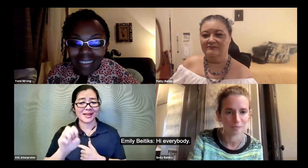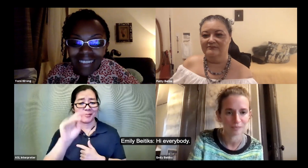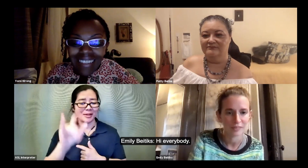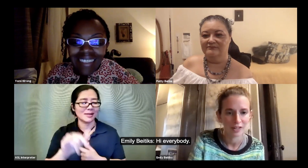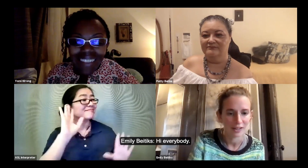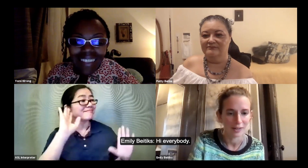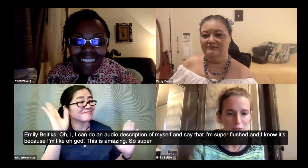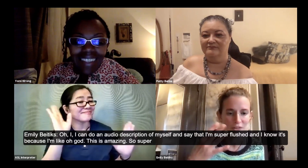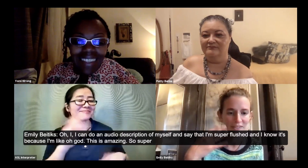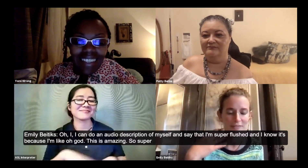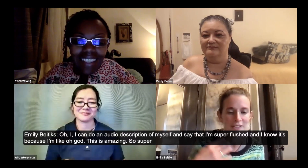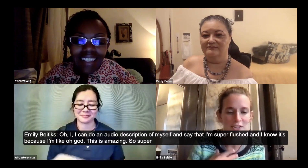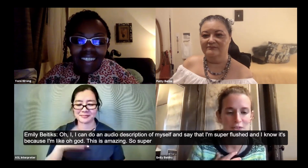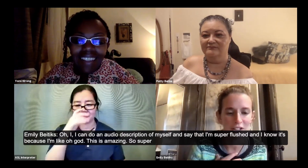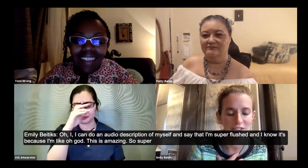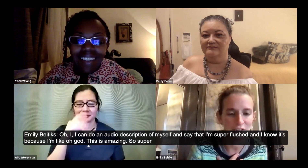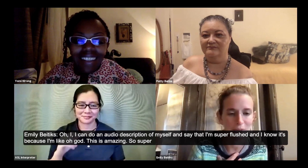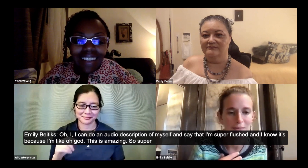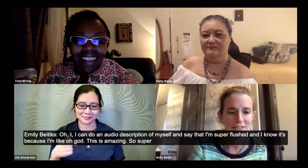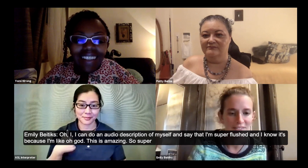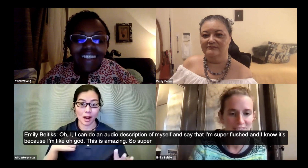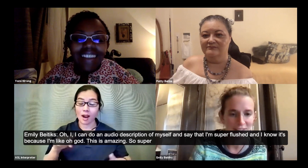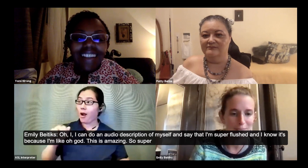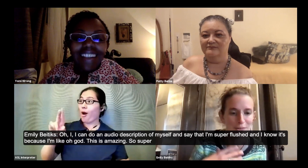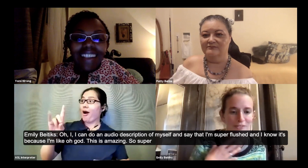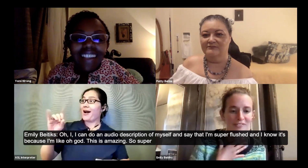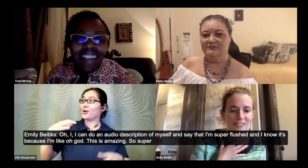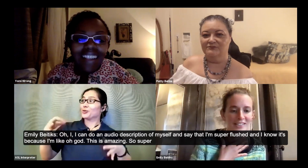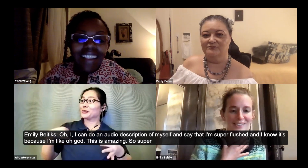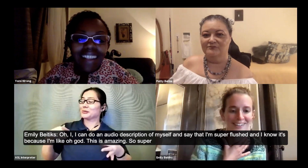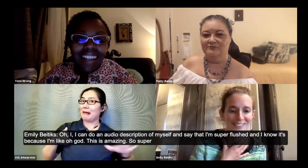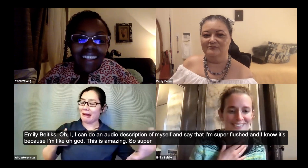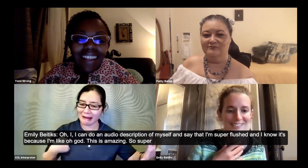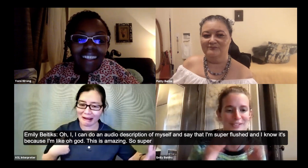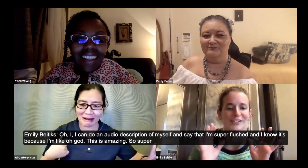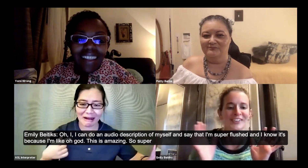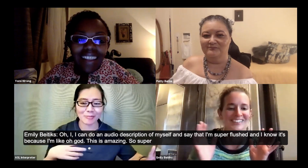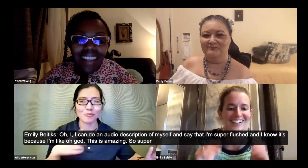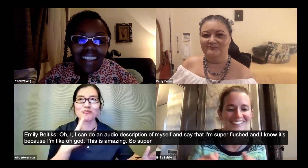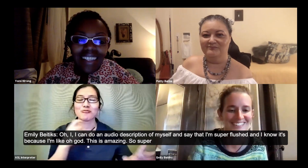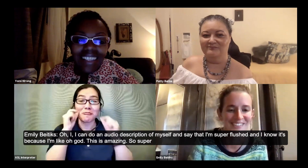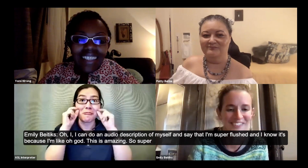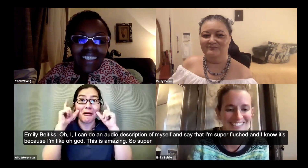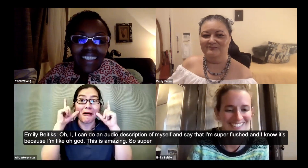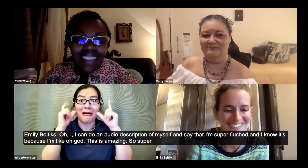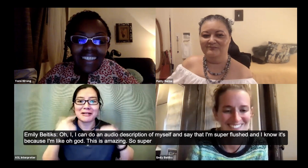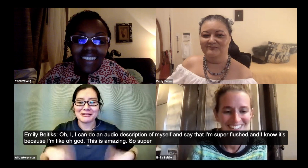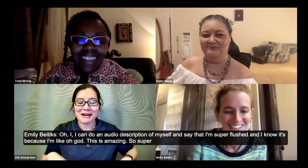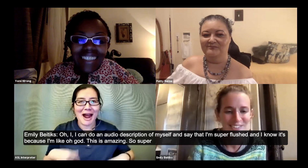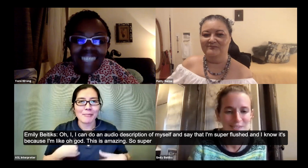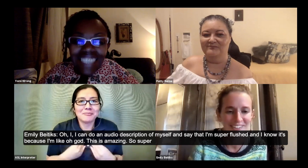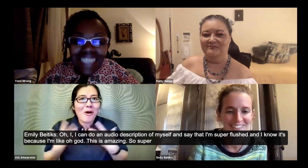everybody. I can do an audio description of myself and say that I'm super flushed, and I know it's because I'm like, oh God, this is amazing.